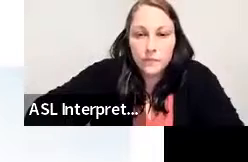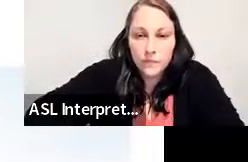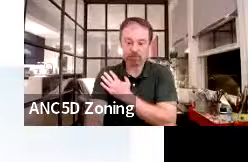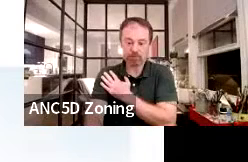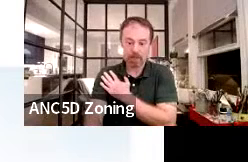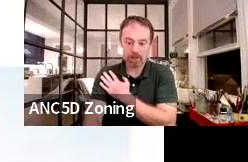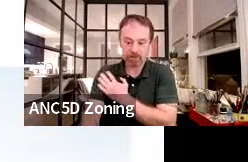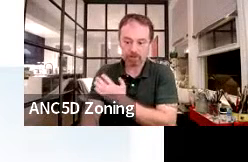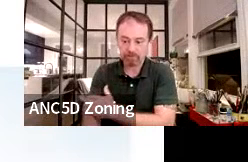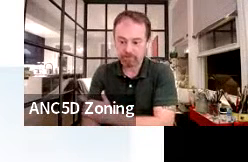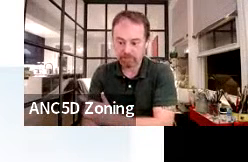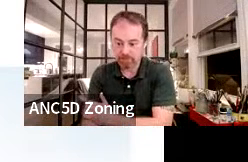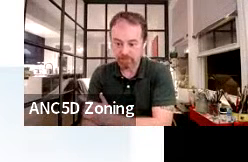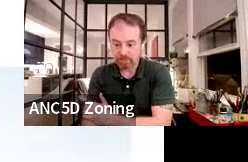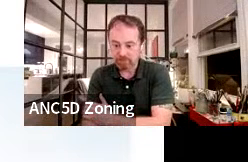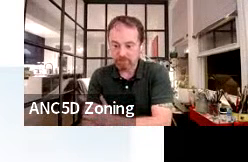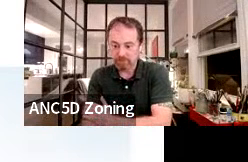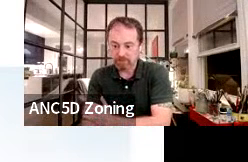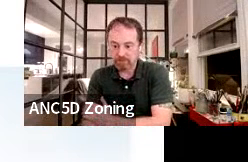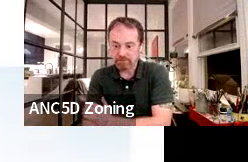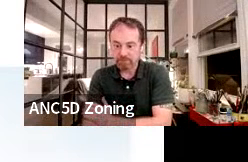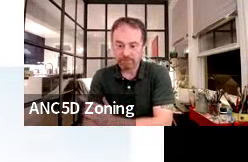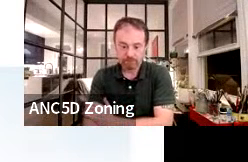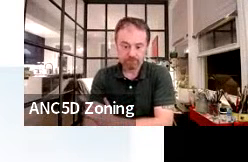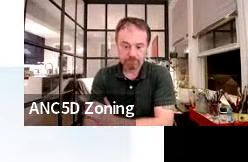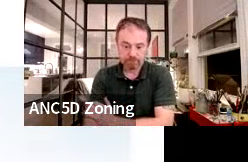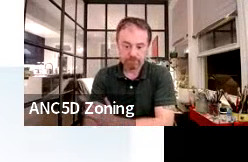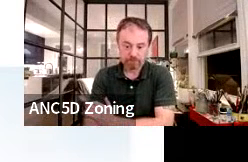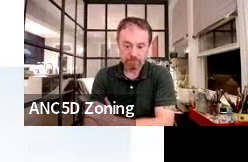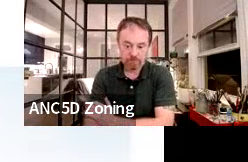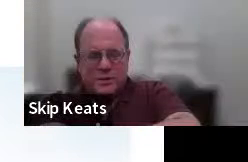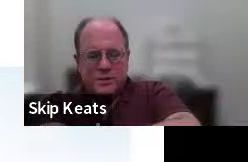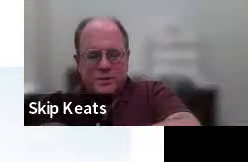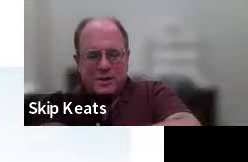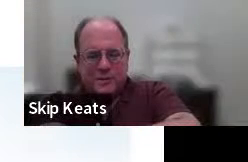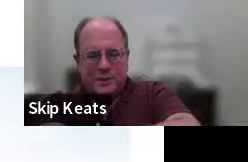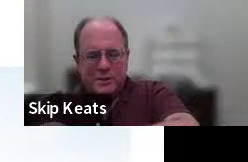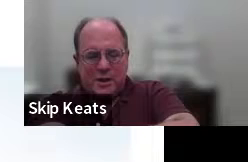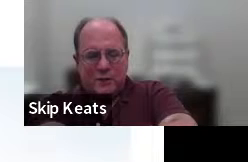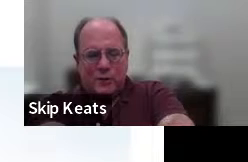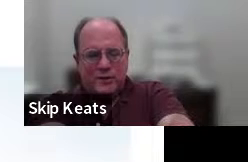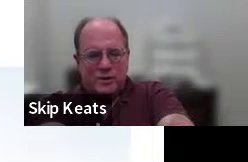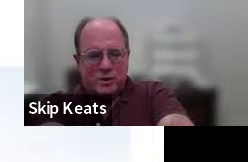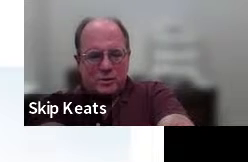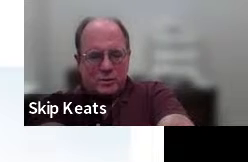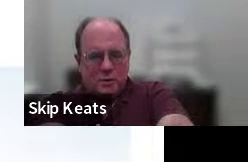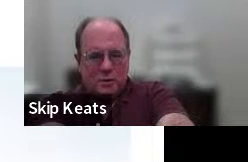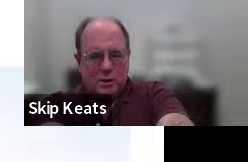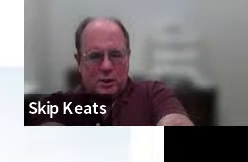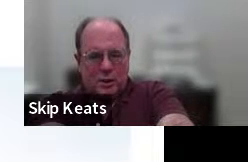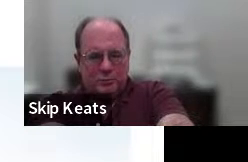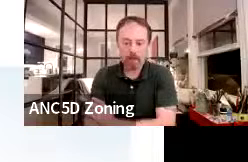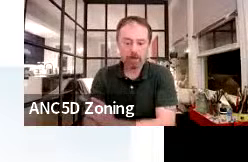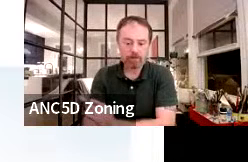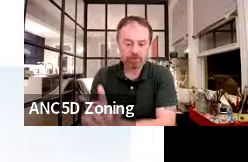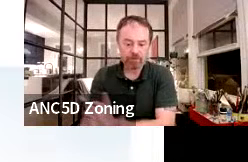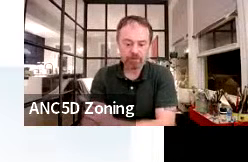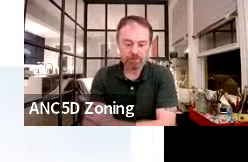Okay, so you're both spotlighted. I have this is Skip Keats. I have a question.